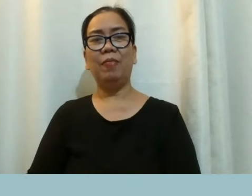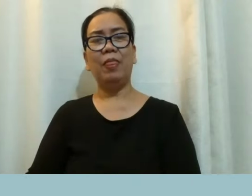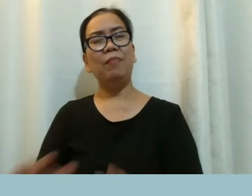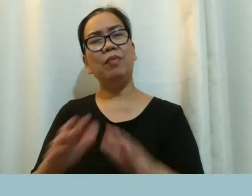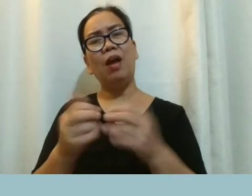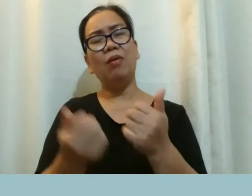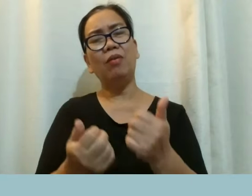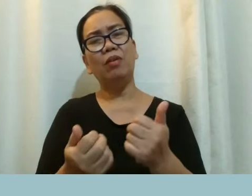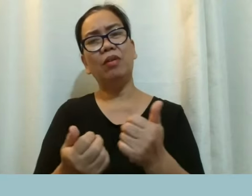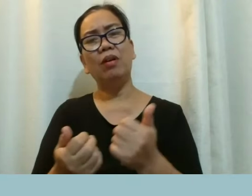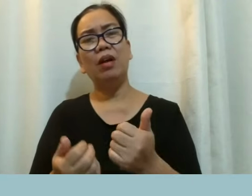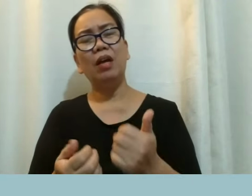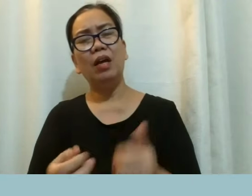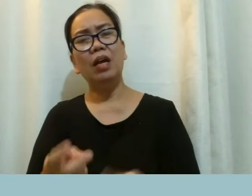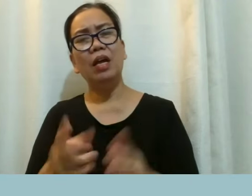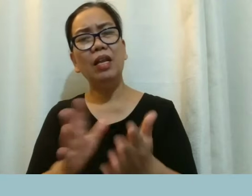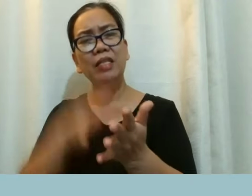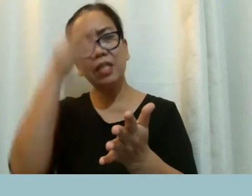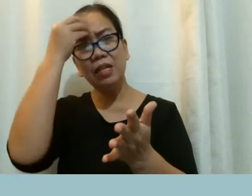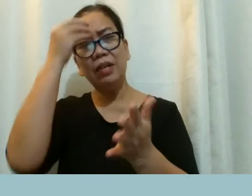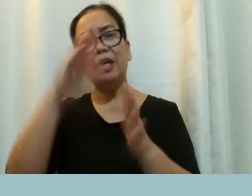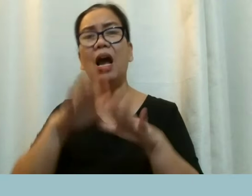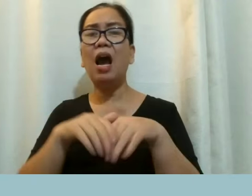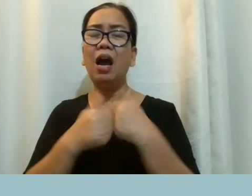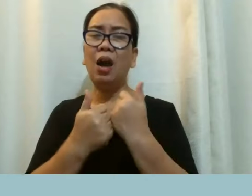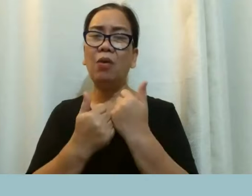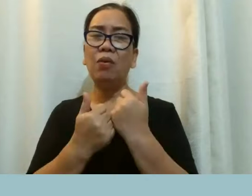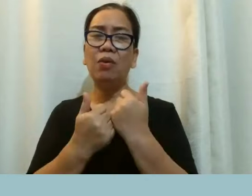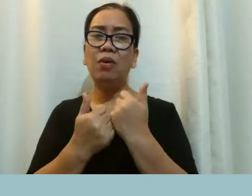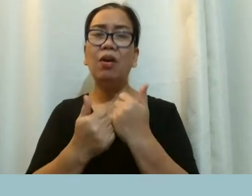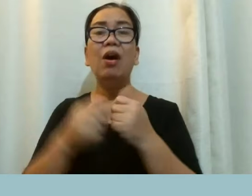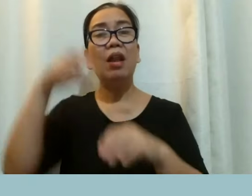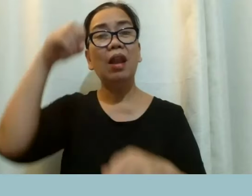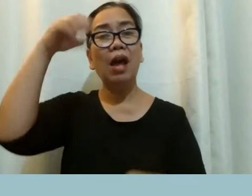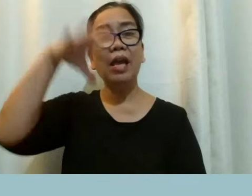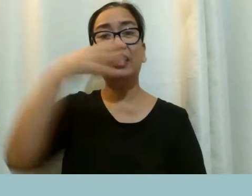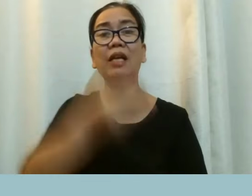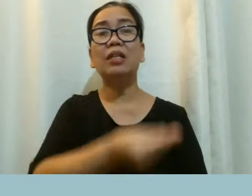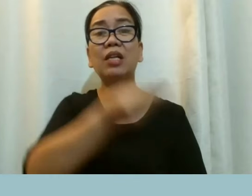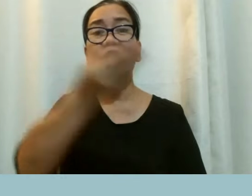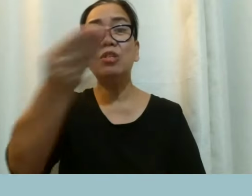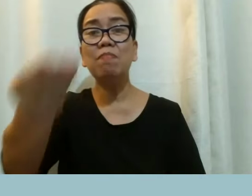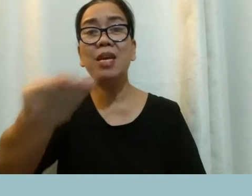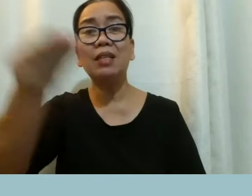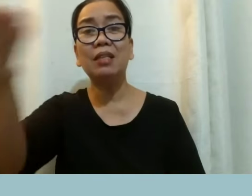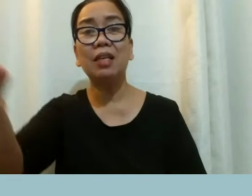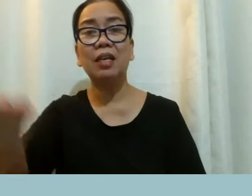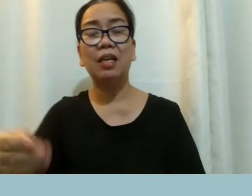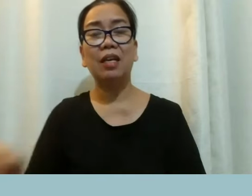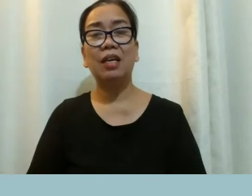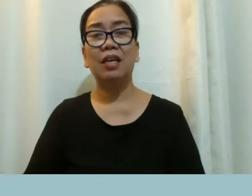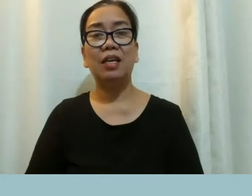Okay, now let's learn how light